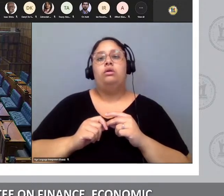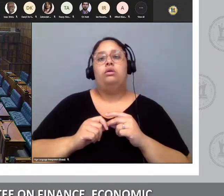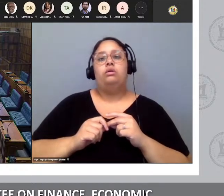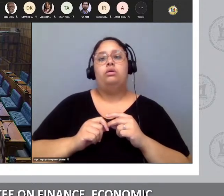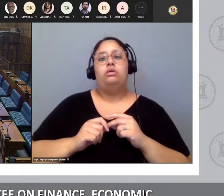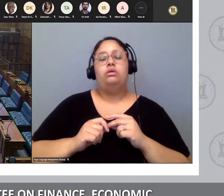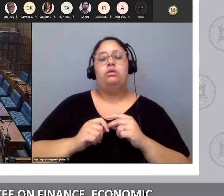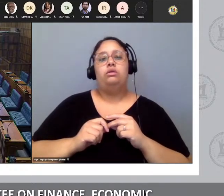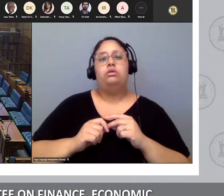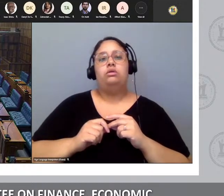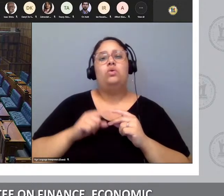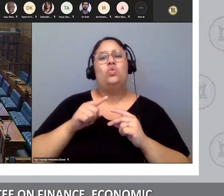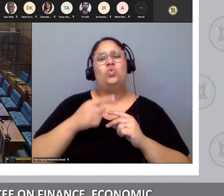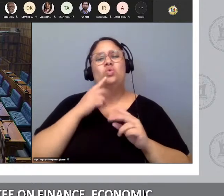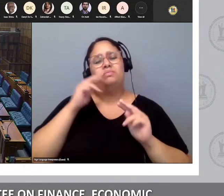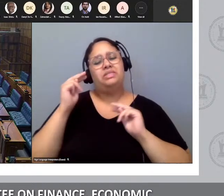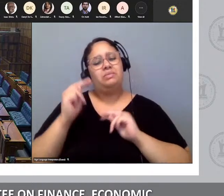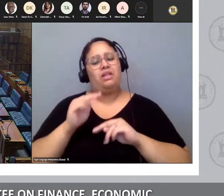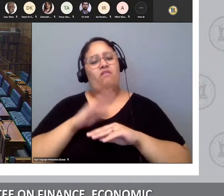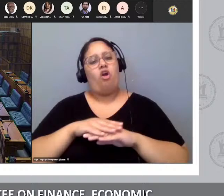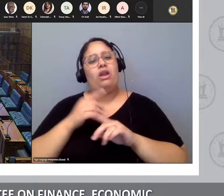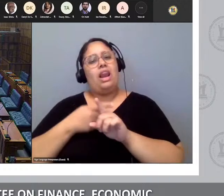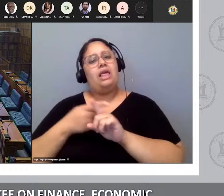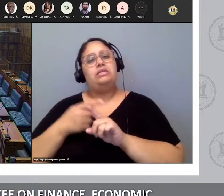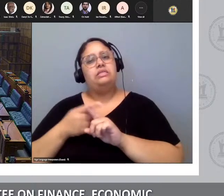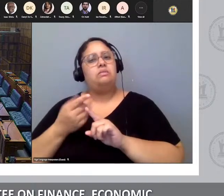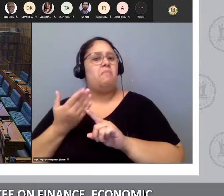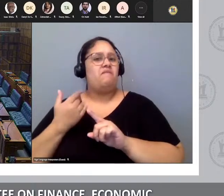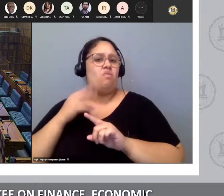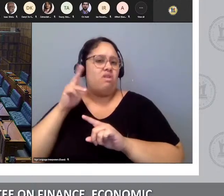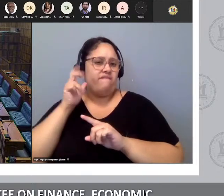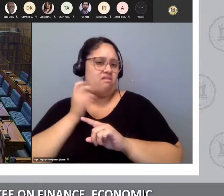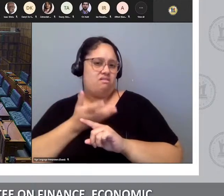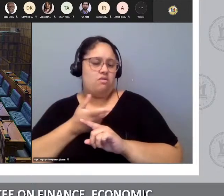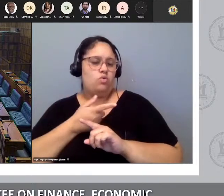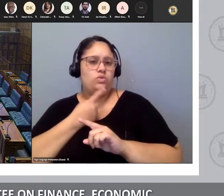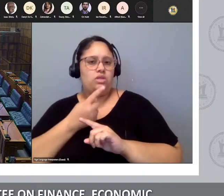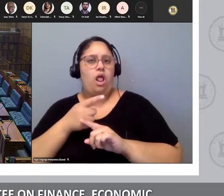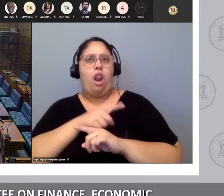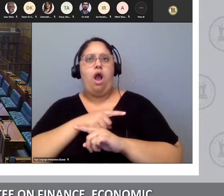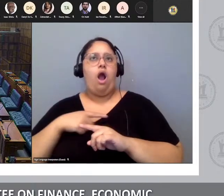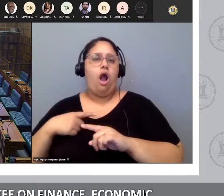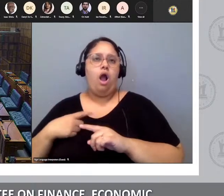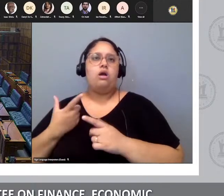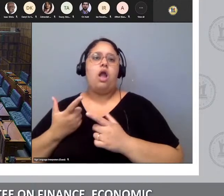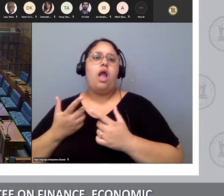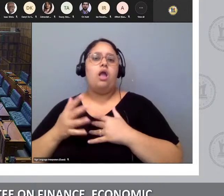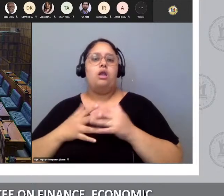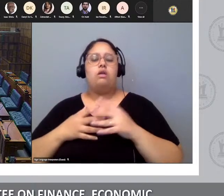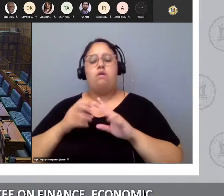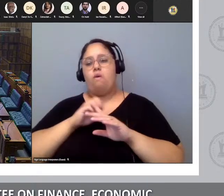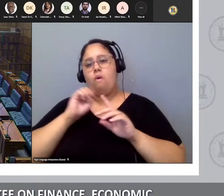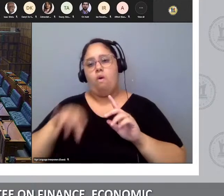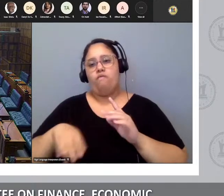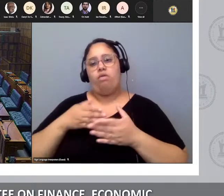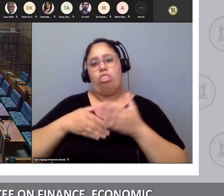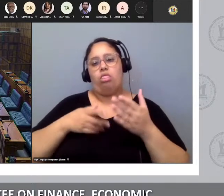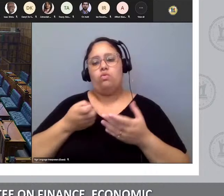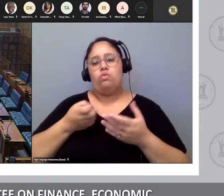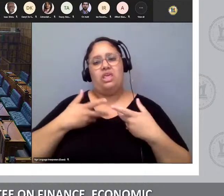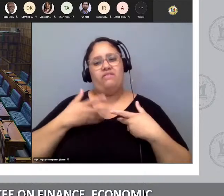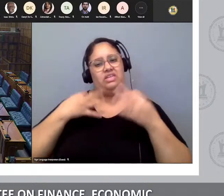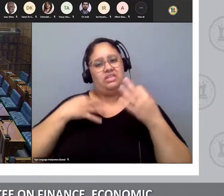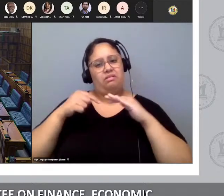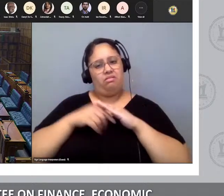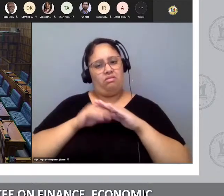perspective on the leases before um about the length of them and the REM removal of restrictions so if you could just elaborate